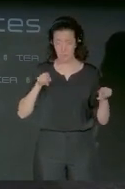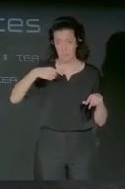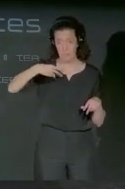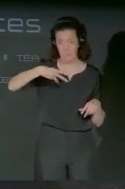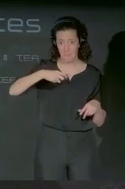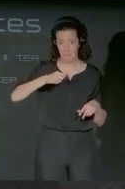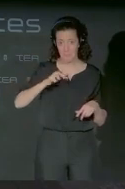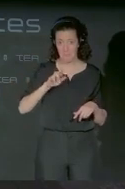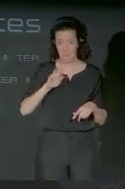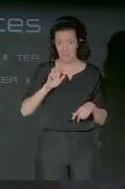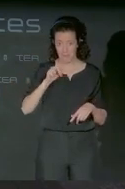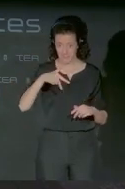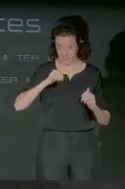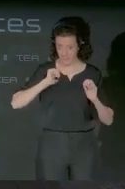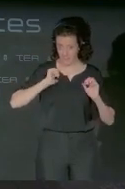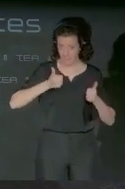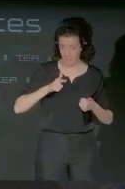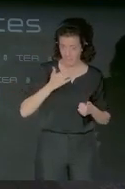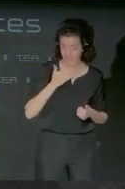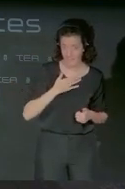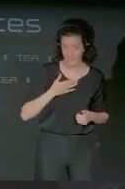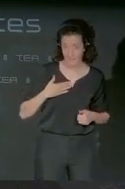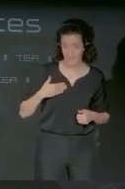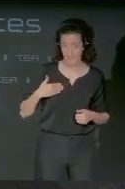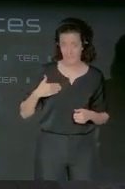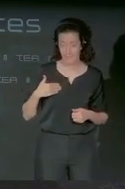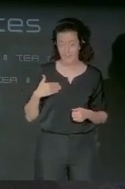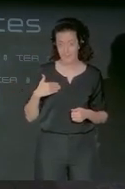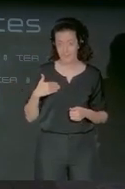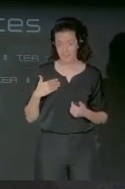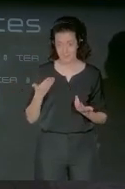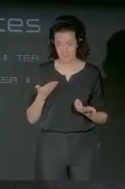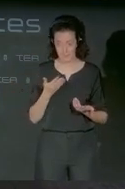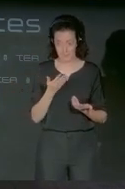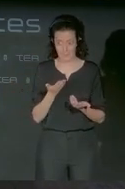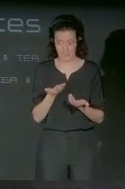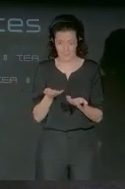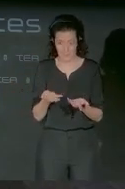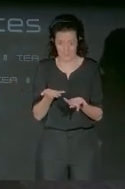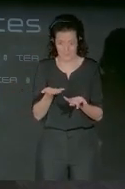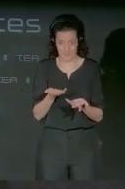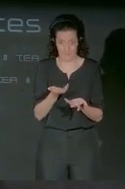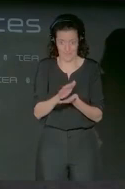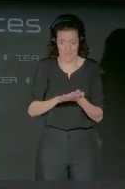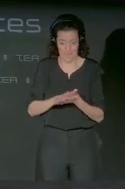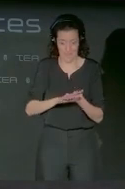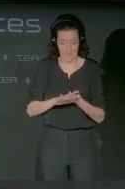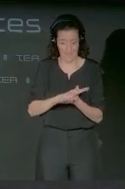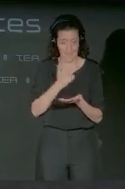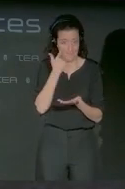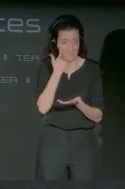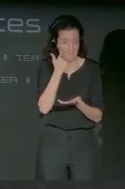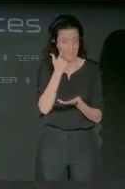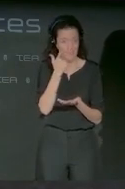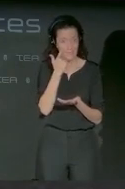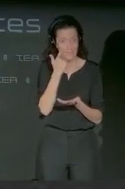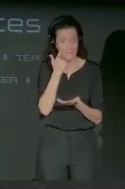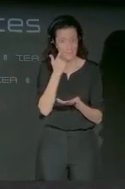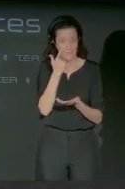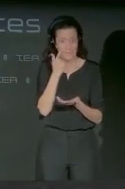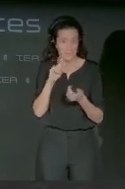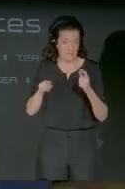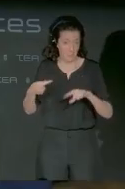Si quieres, Martín, empezamos por lo que está encima de la mesa y luego que nos pidan.